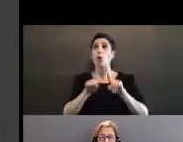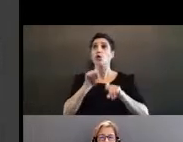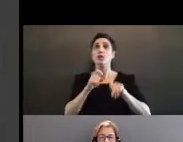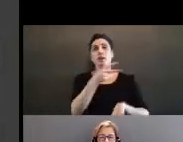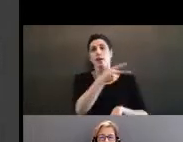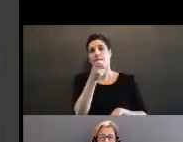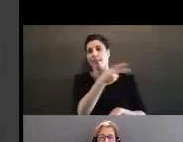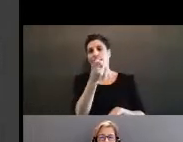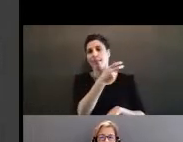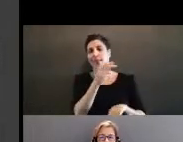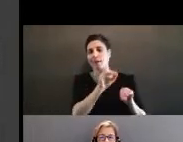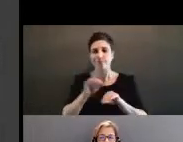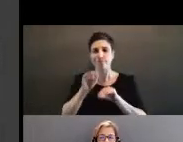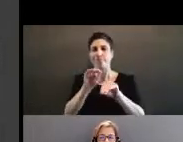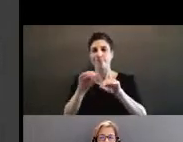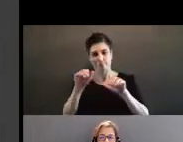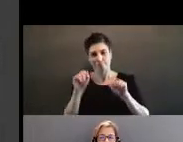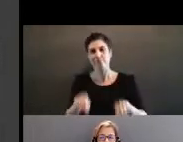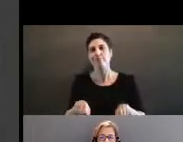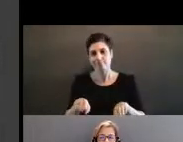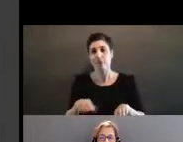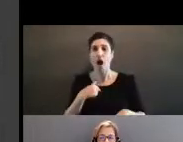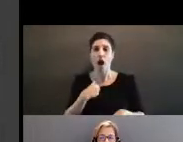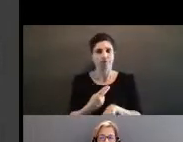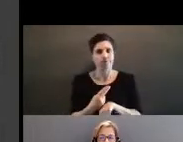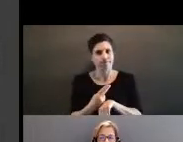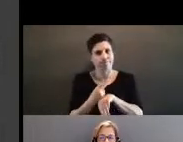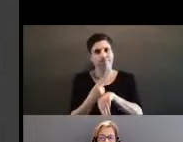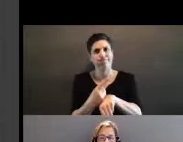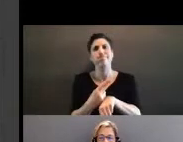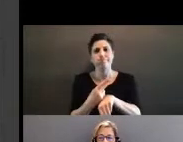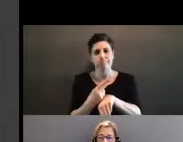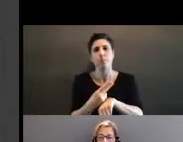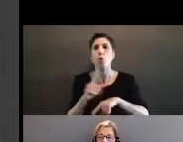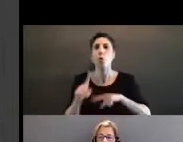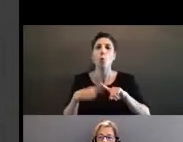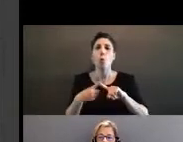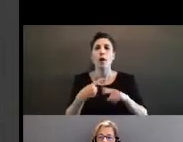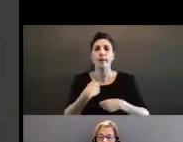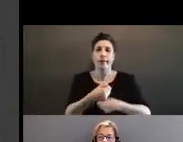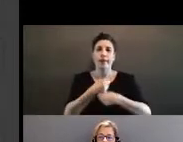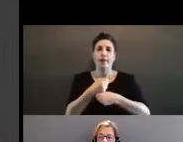around, you could do it from there. I use this a lot when I'm creating reviews